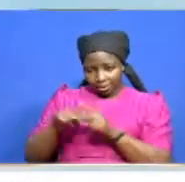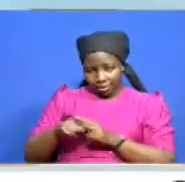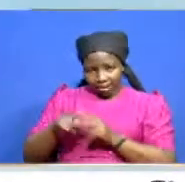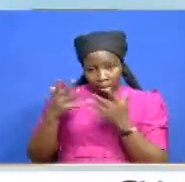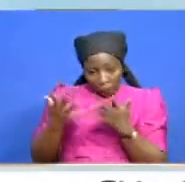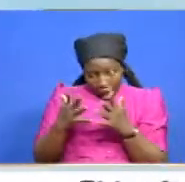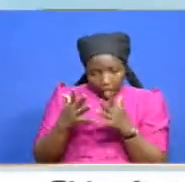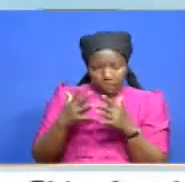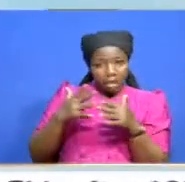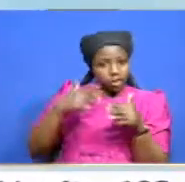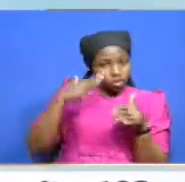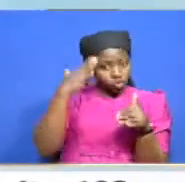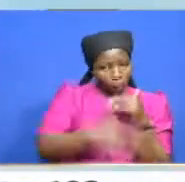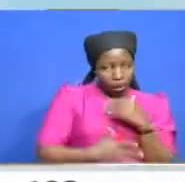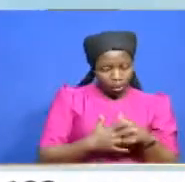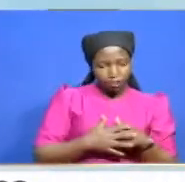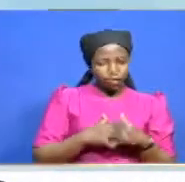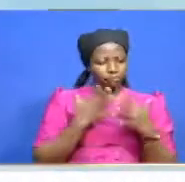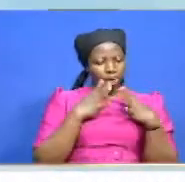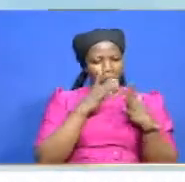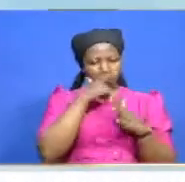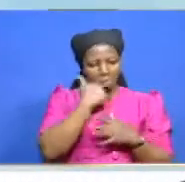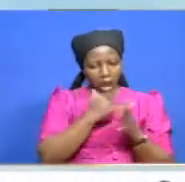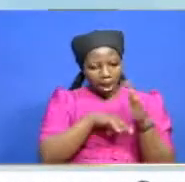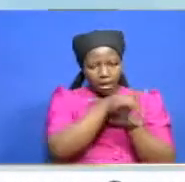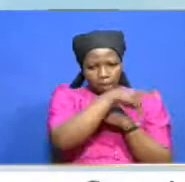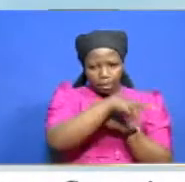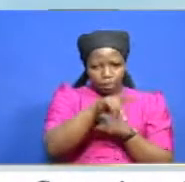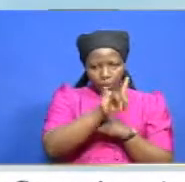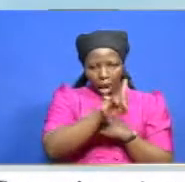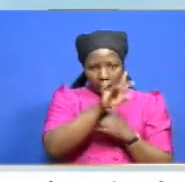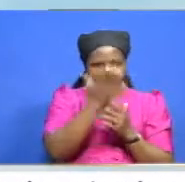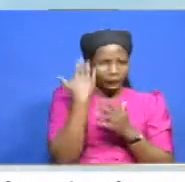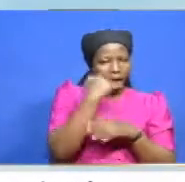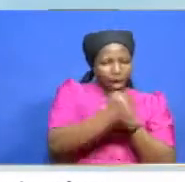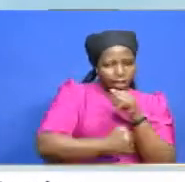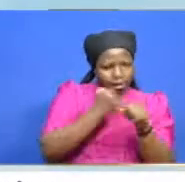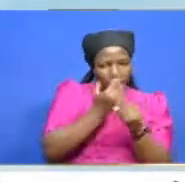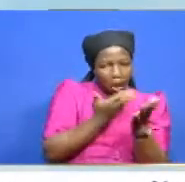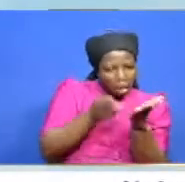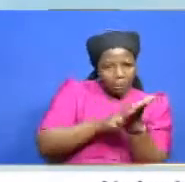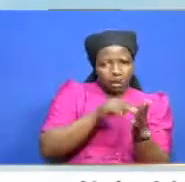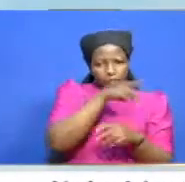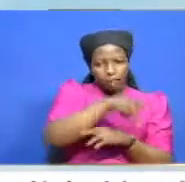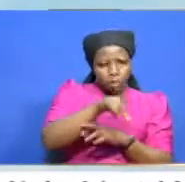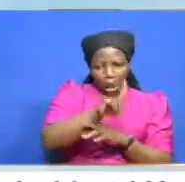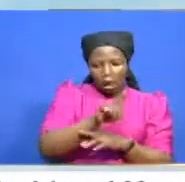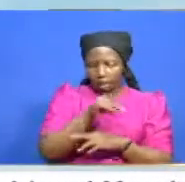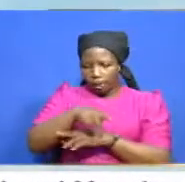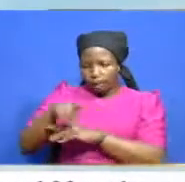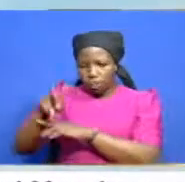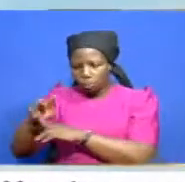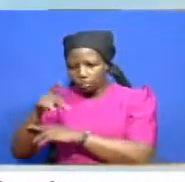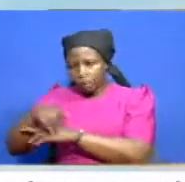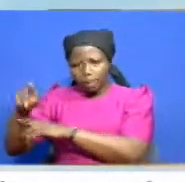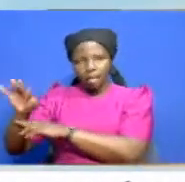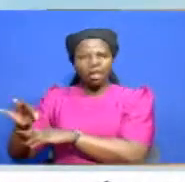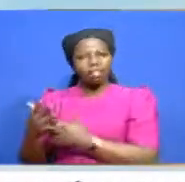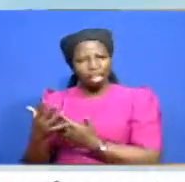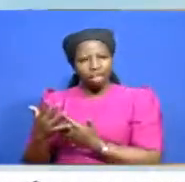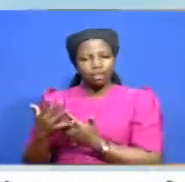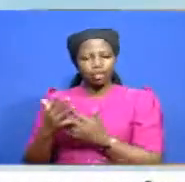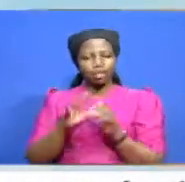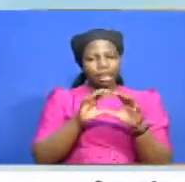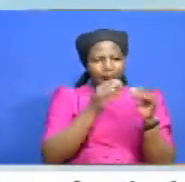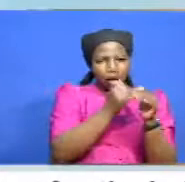left, that those people who are in PP1 last year are going to be in PP1, PP2, in PP2, grade 1 up to grade